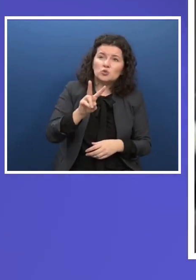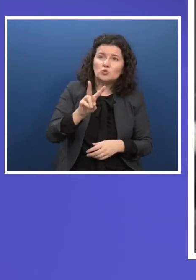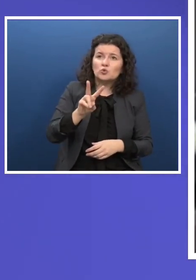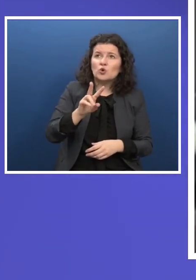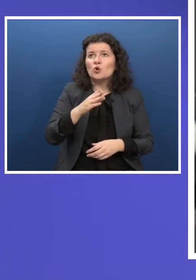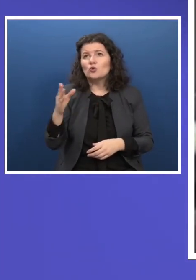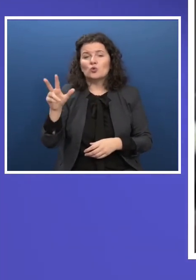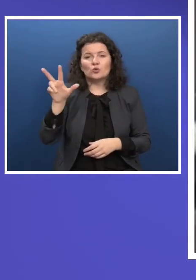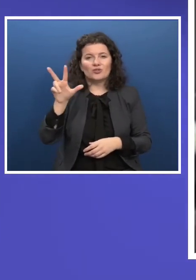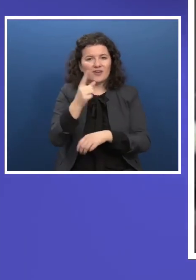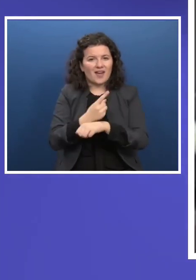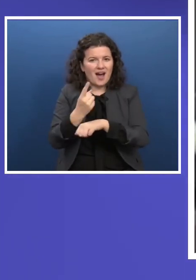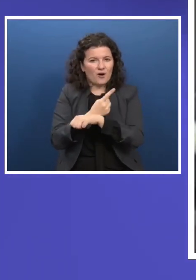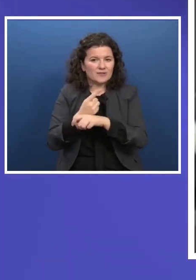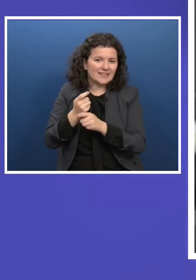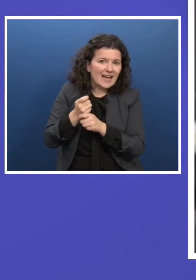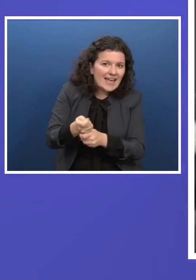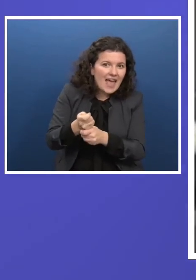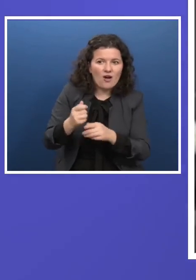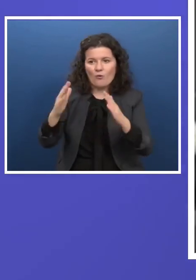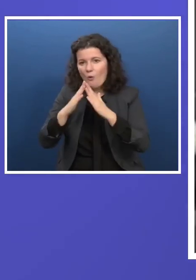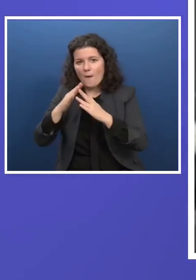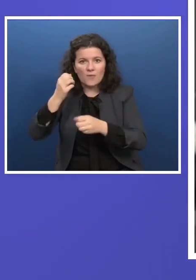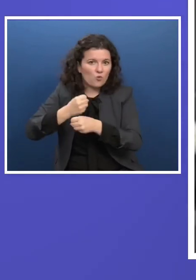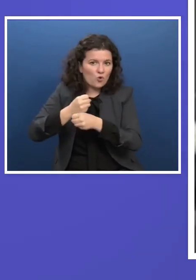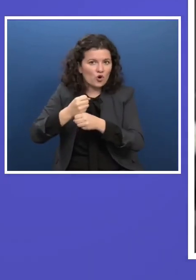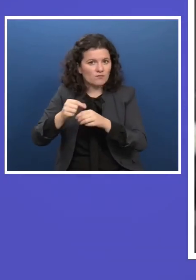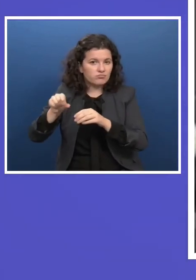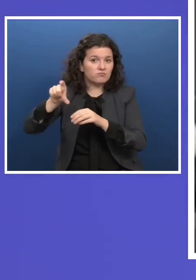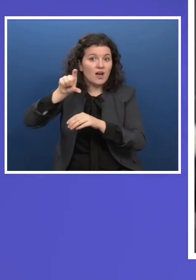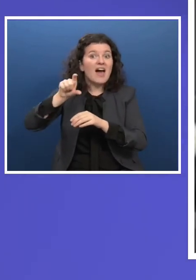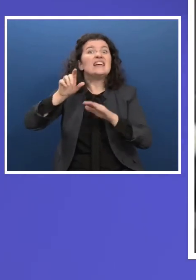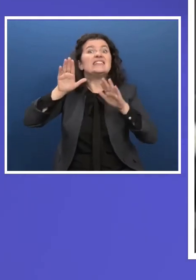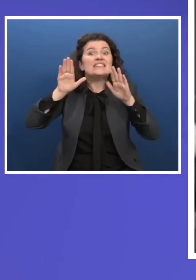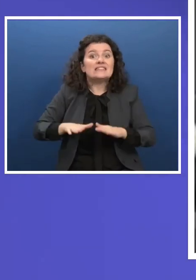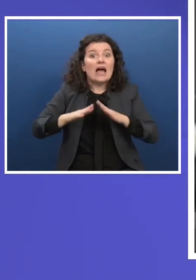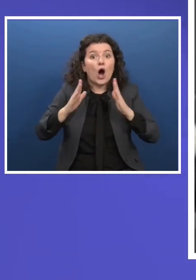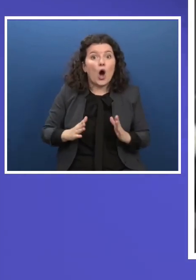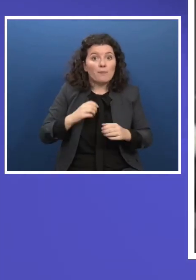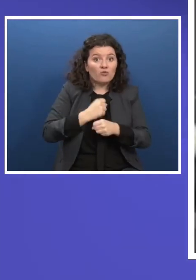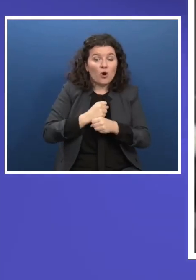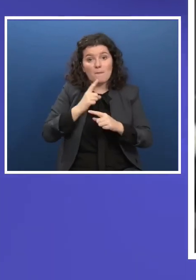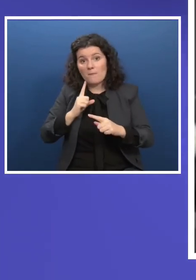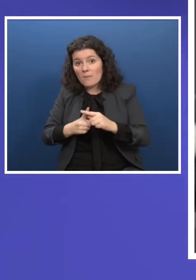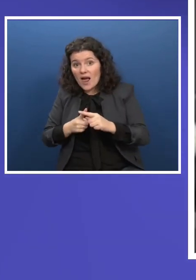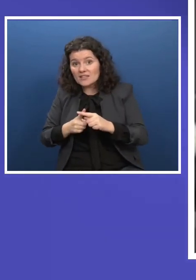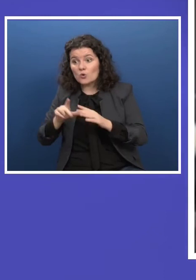and care responsibilities, and those are now doubling and tripling. So really a critical point there, and also about participating in